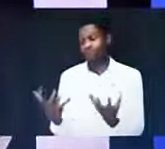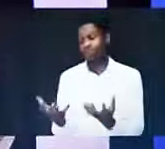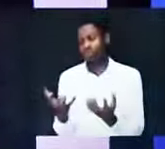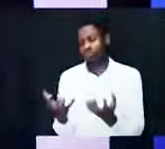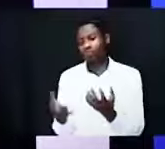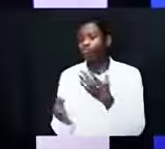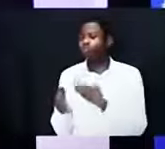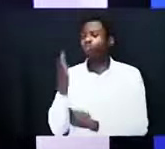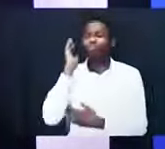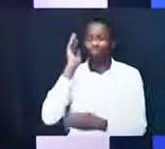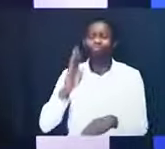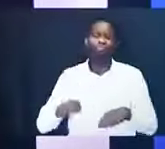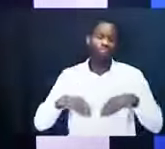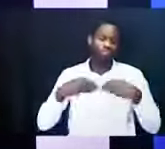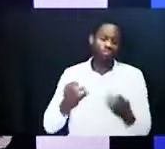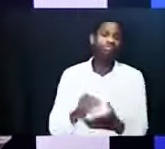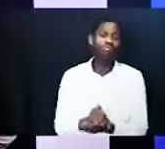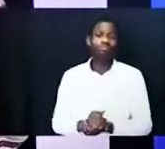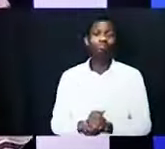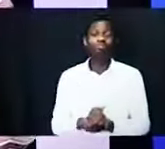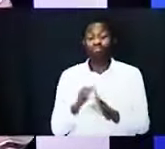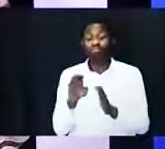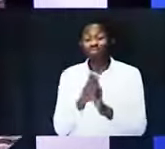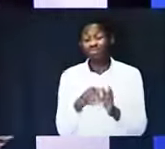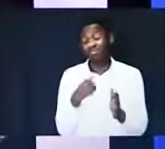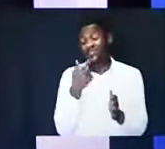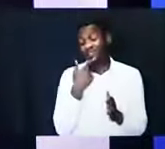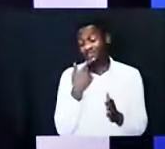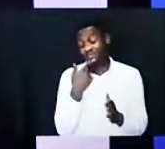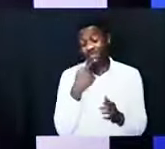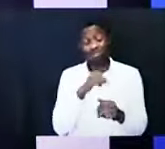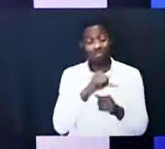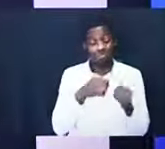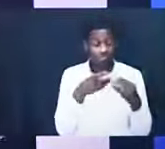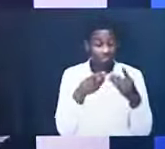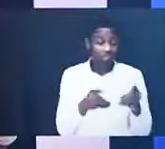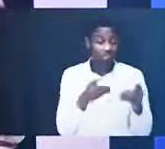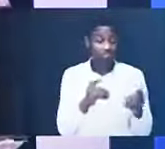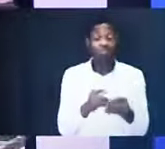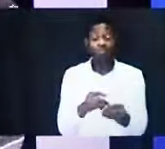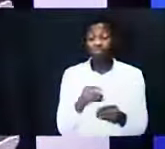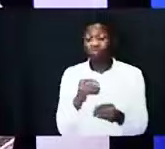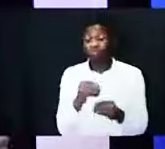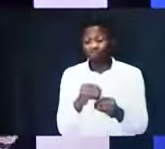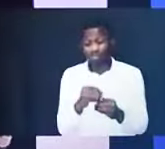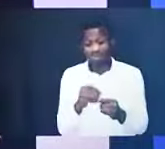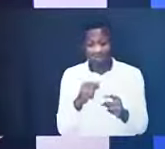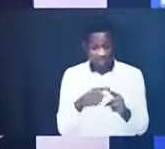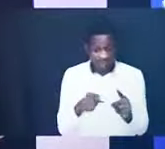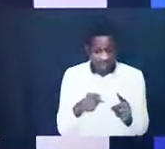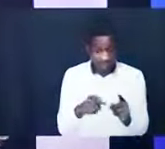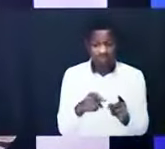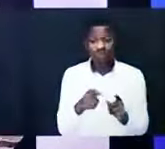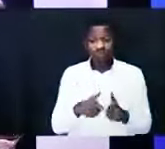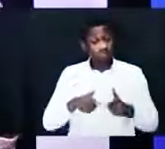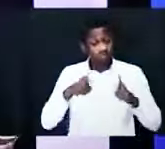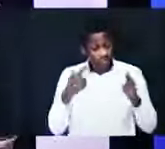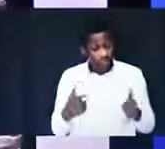God will give you. Scripture said concerning the disciples, that